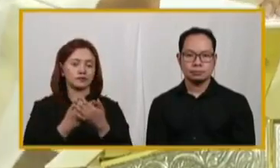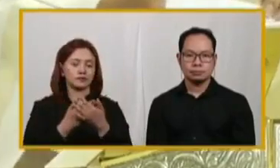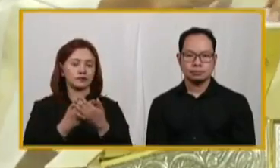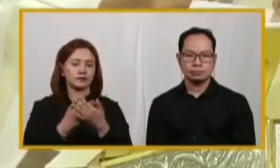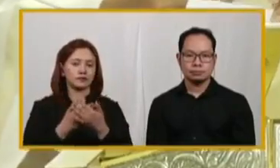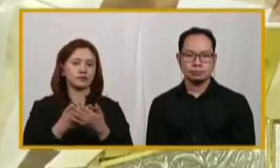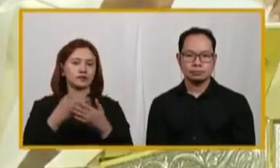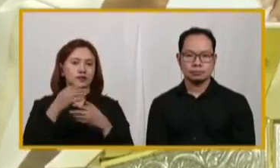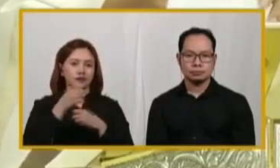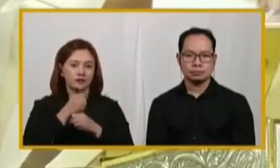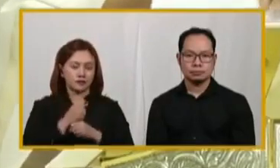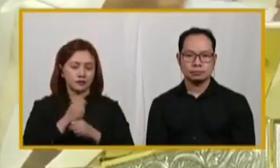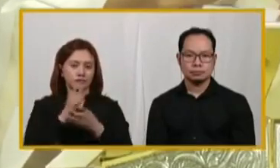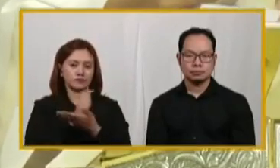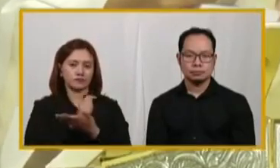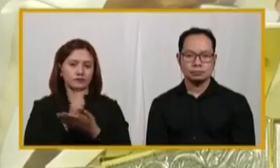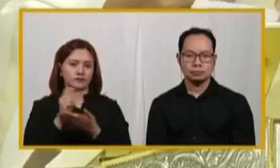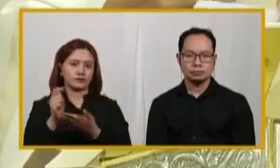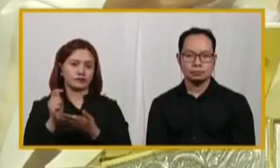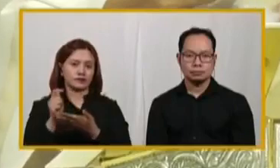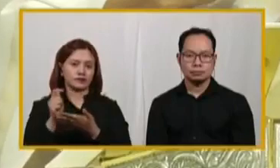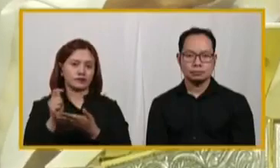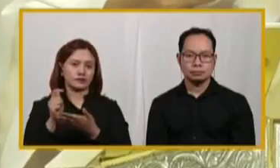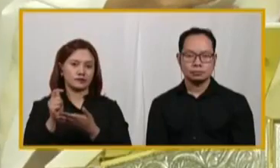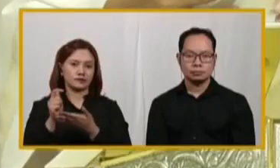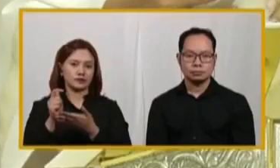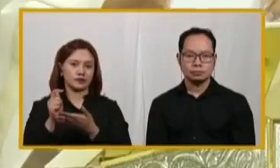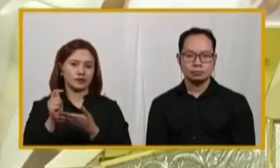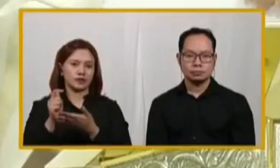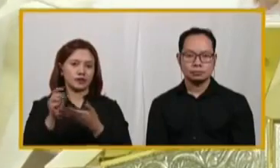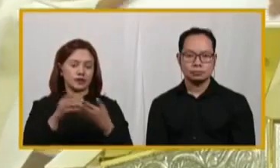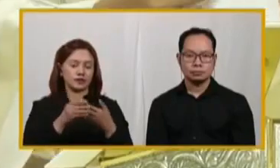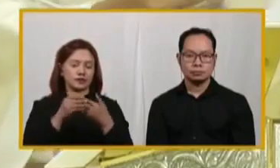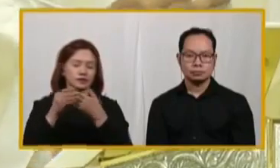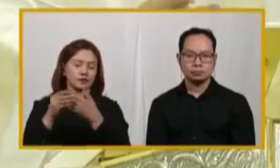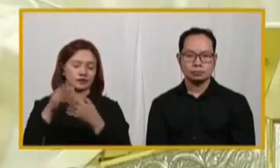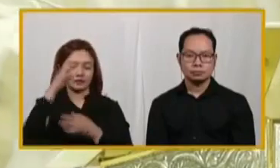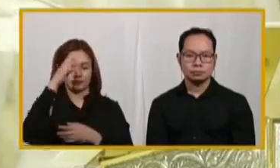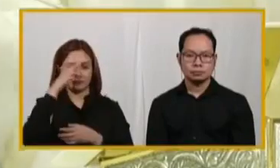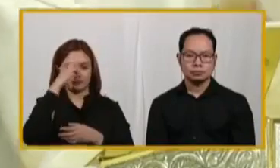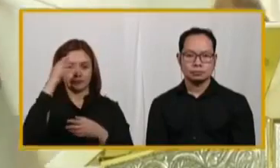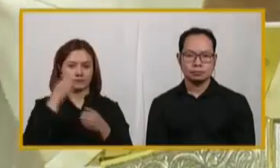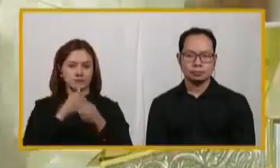holding to the truth, hand on the Catholic and Apostolic faith.